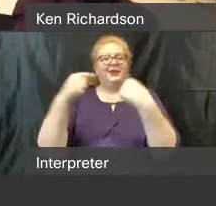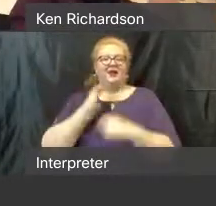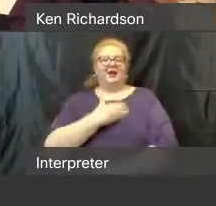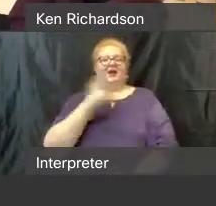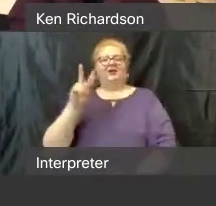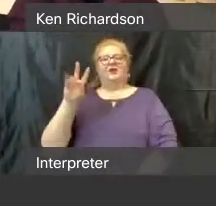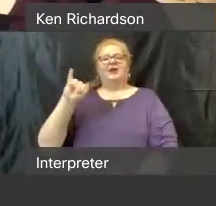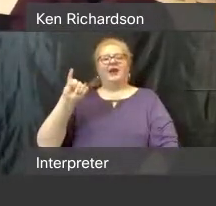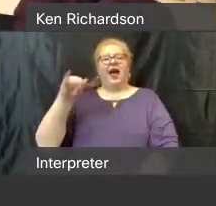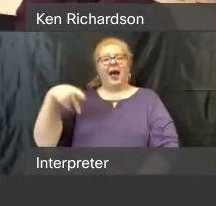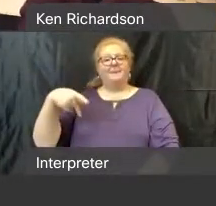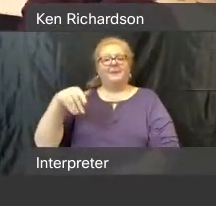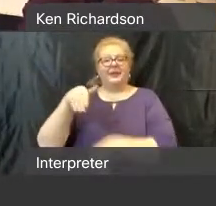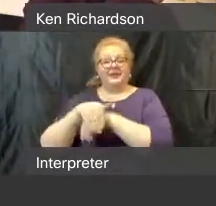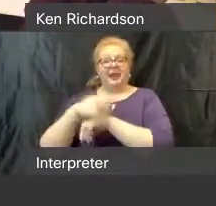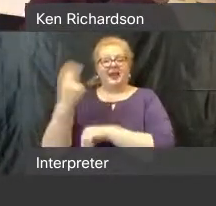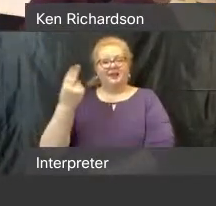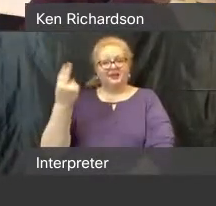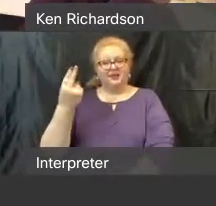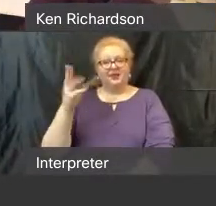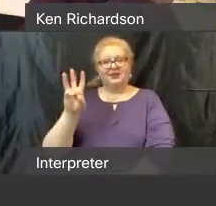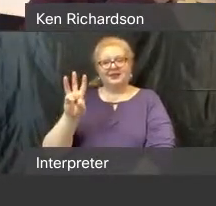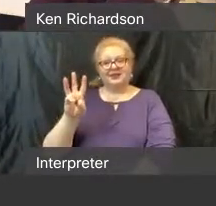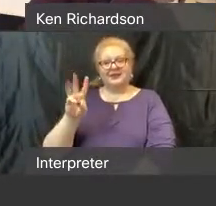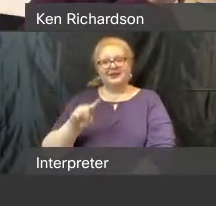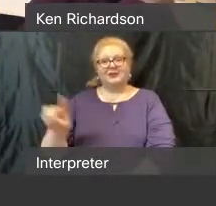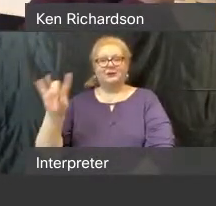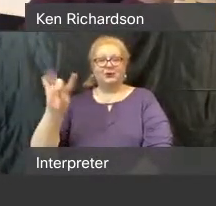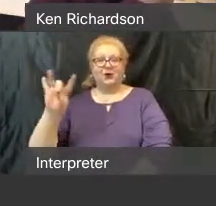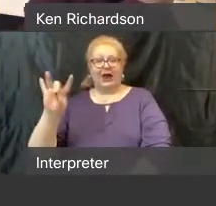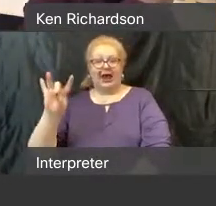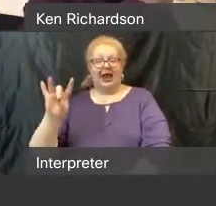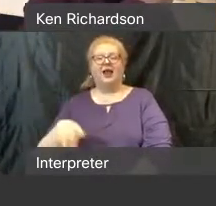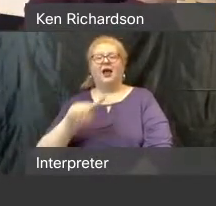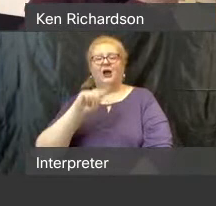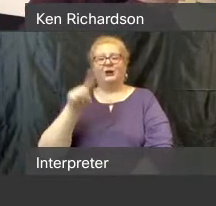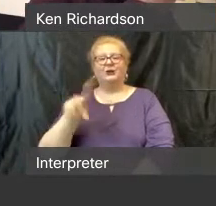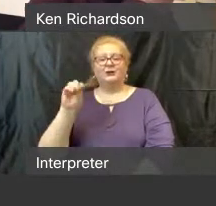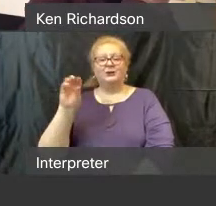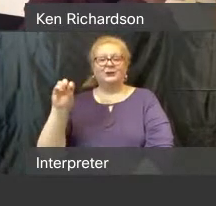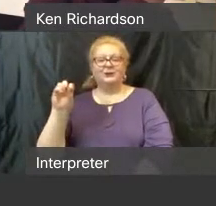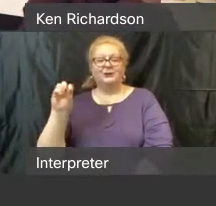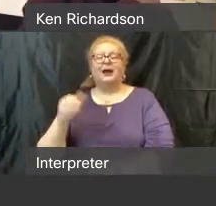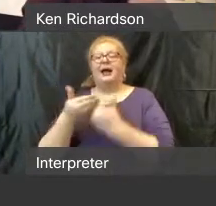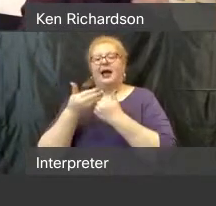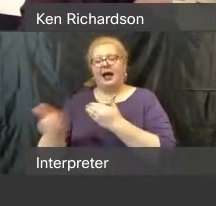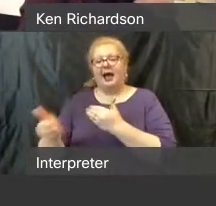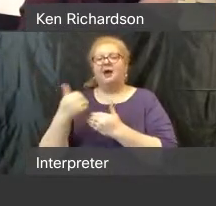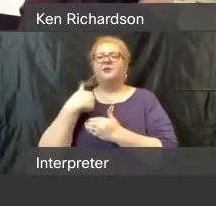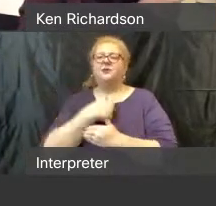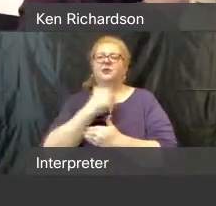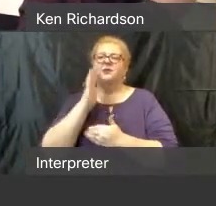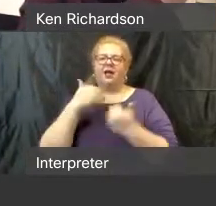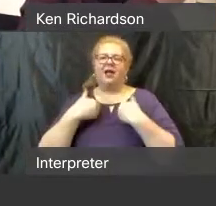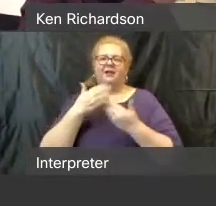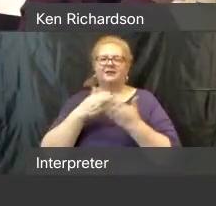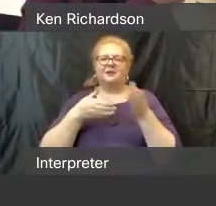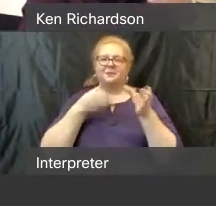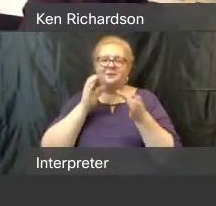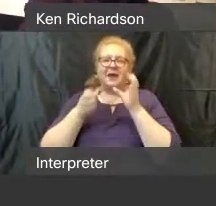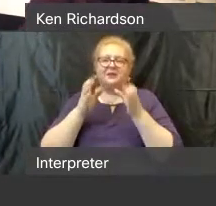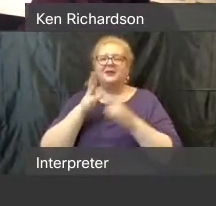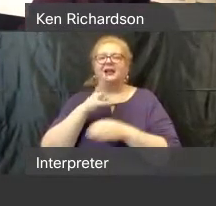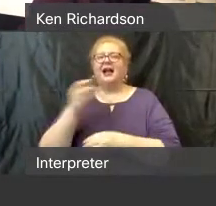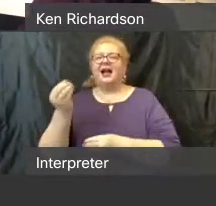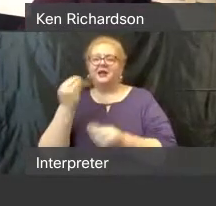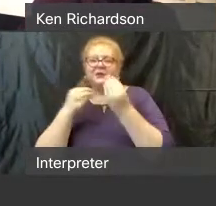which is Thursday from 6 to 8 o'clock at the zoo in Cafe Africa. We'll have beverages and food.